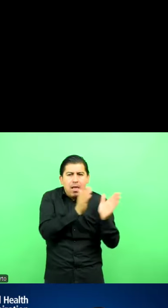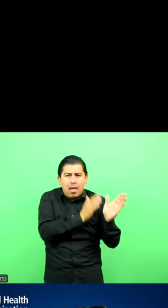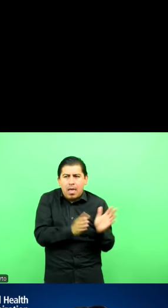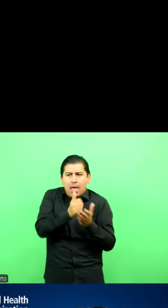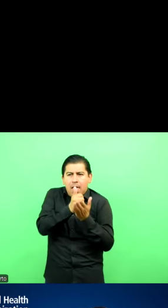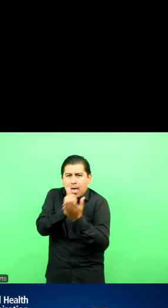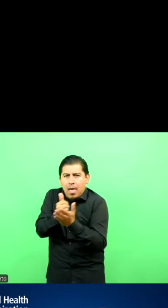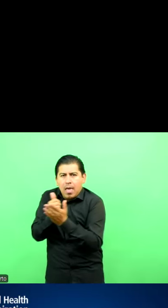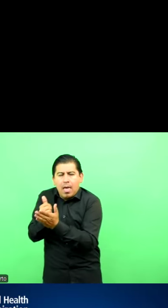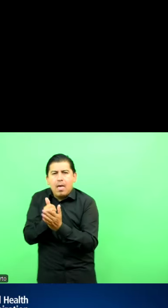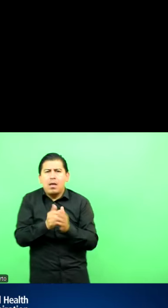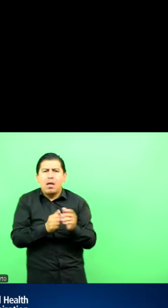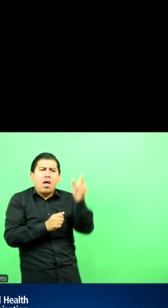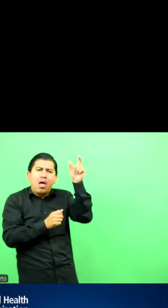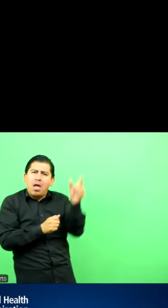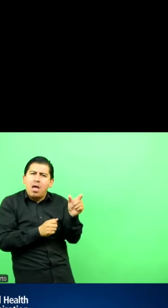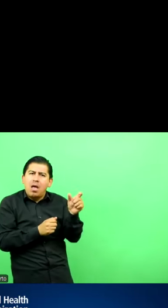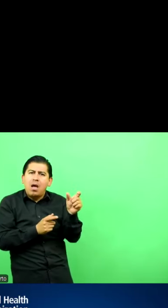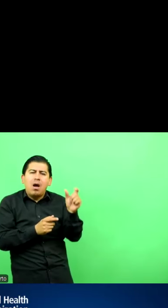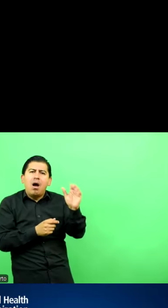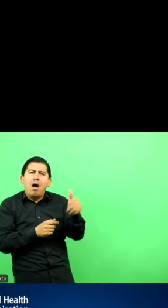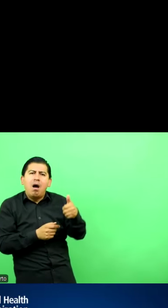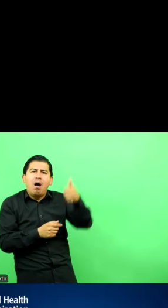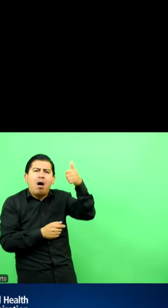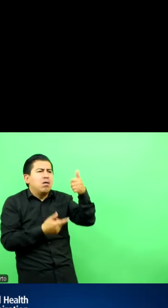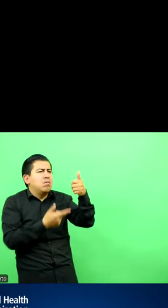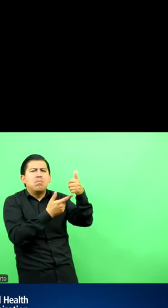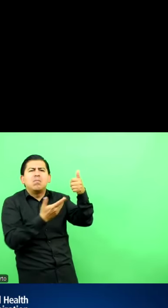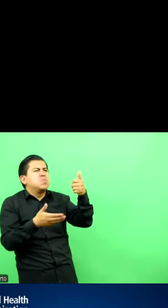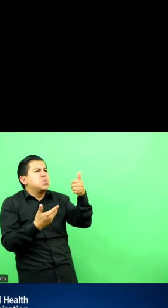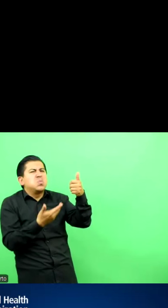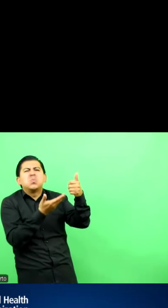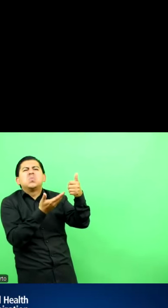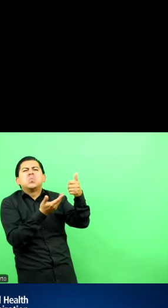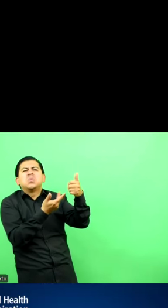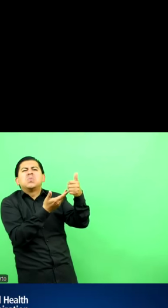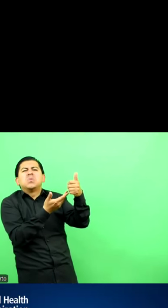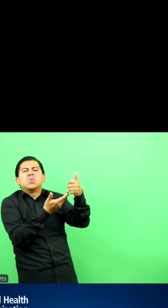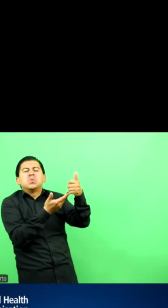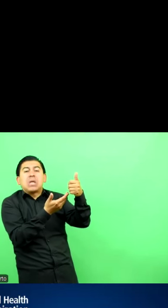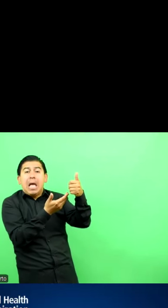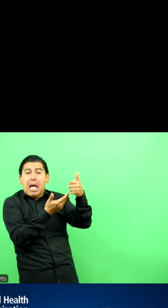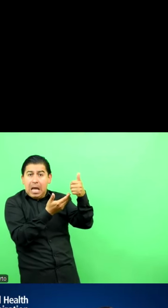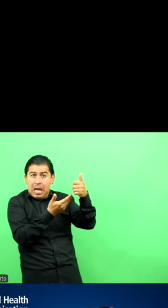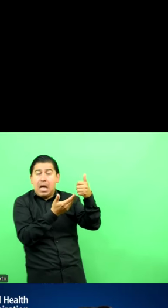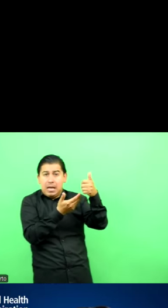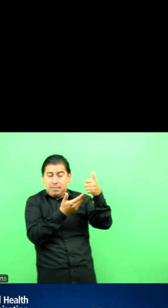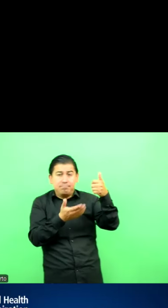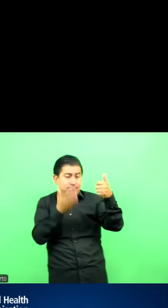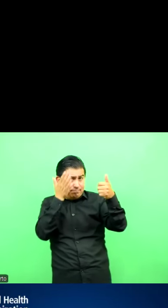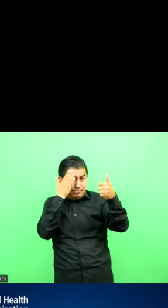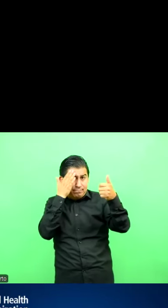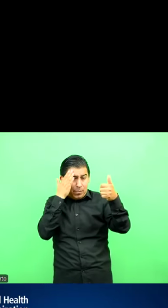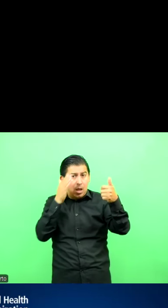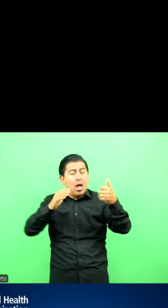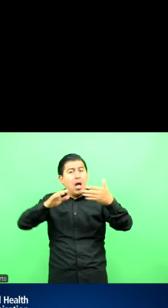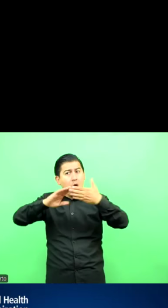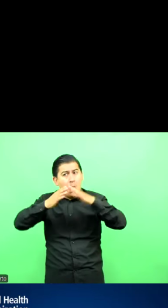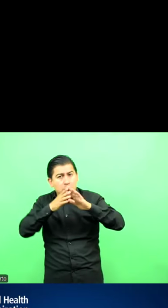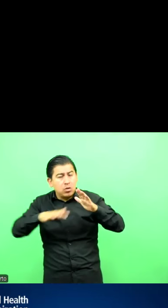are working around it, starting from the community, then national level and international level. There are a lot of mechanisms. They are all